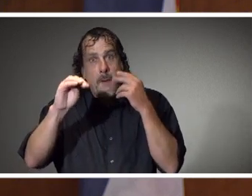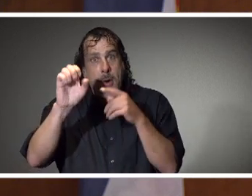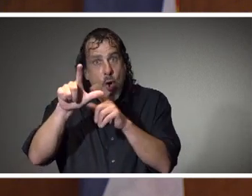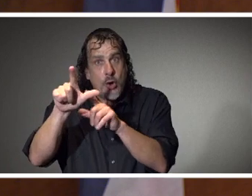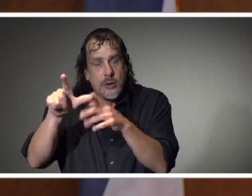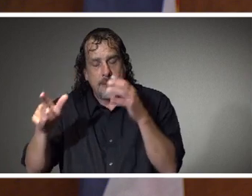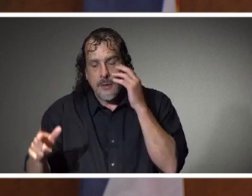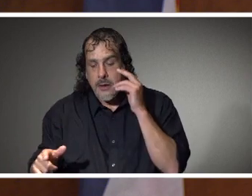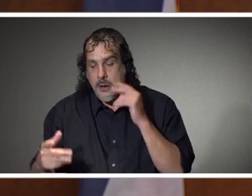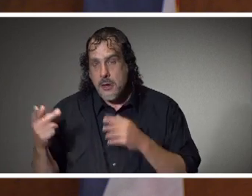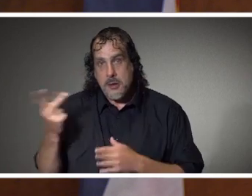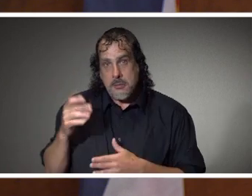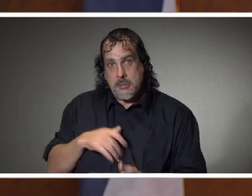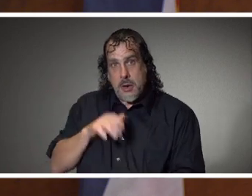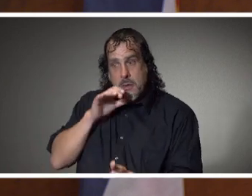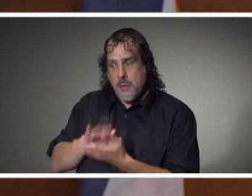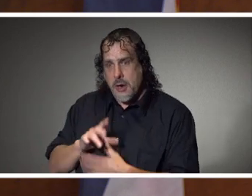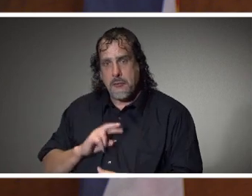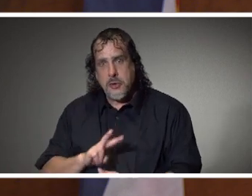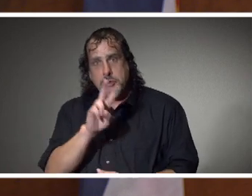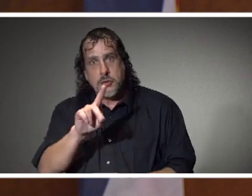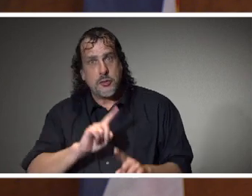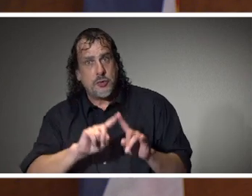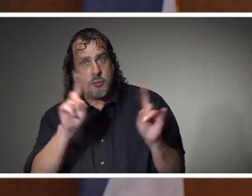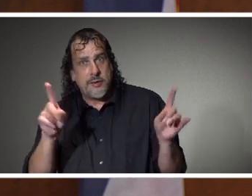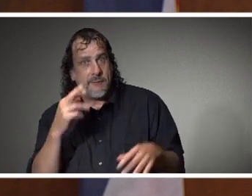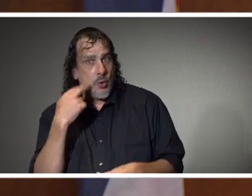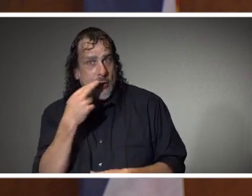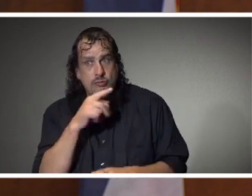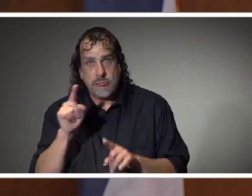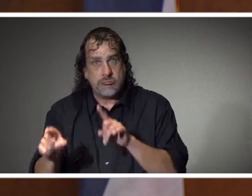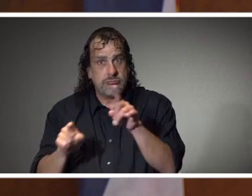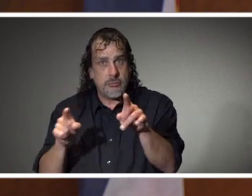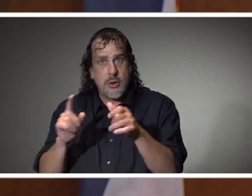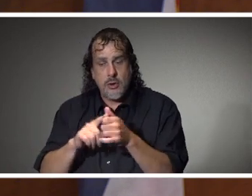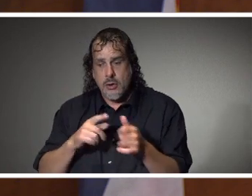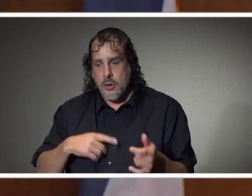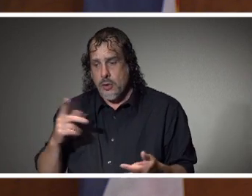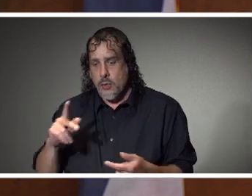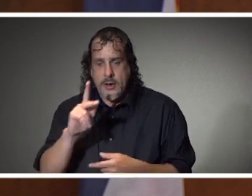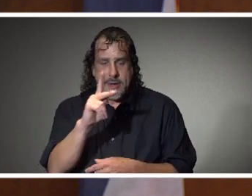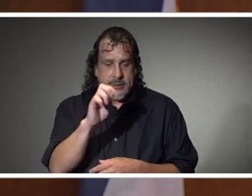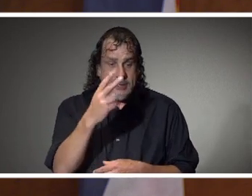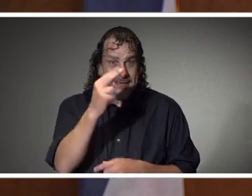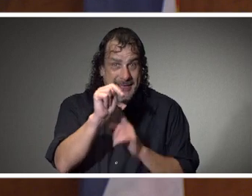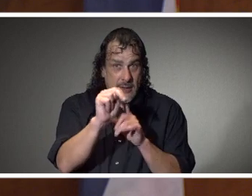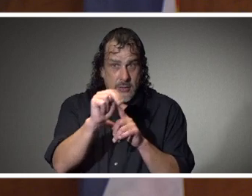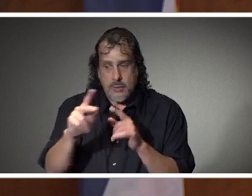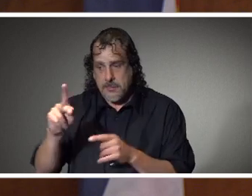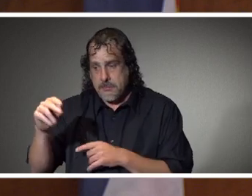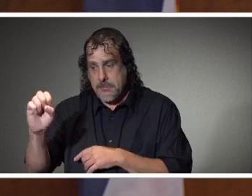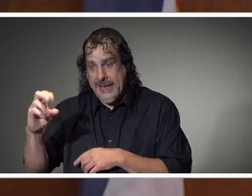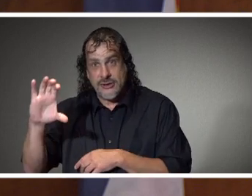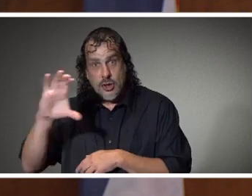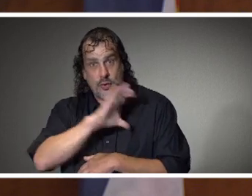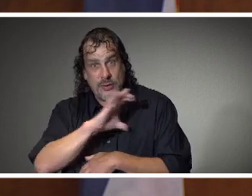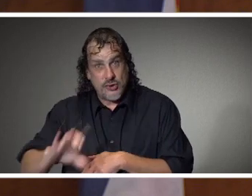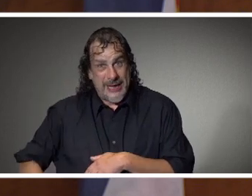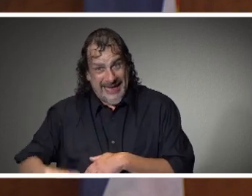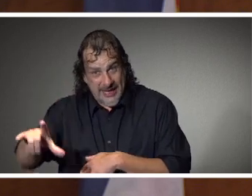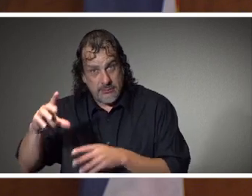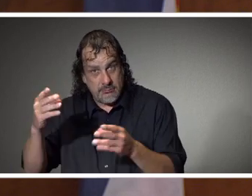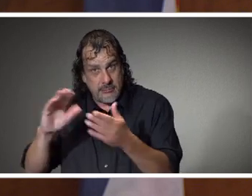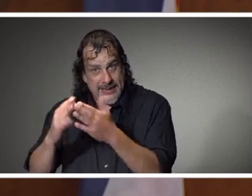had attended 2 restaurants while down there, one in the Kill, one in Pass Christian. And I will tell you that those are